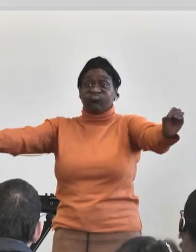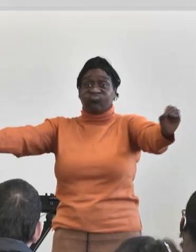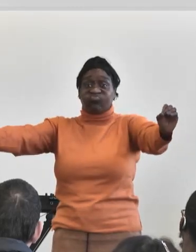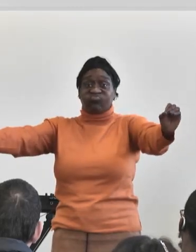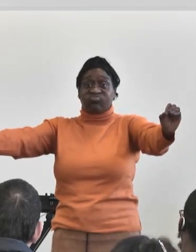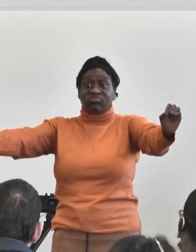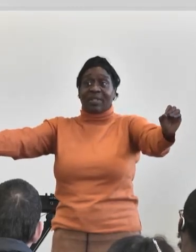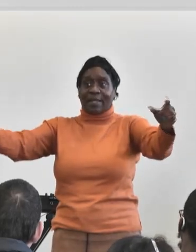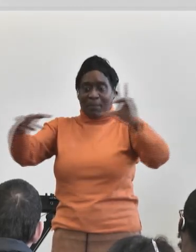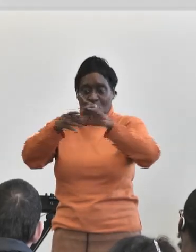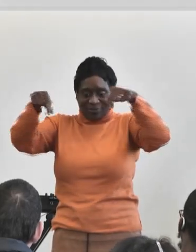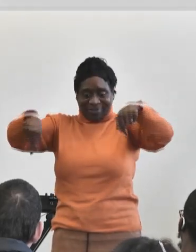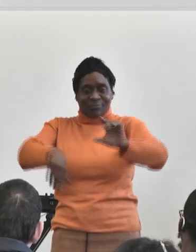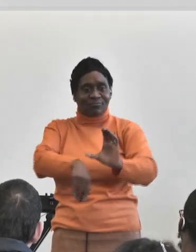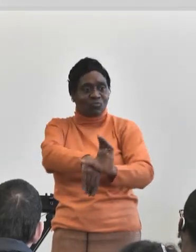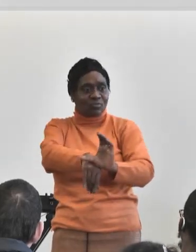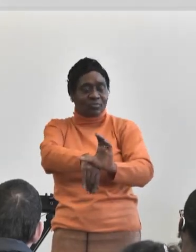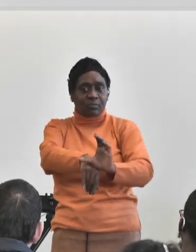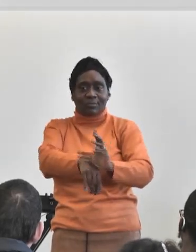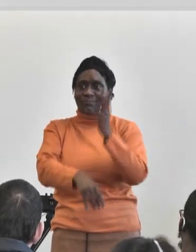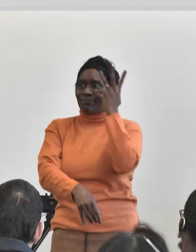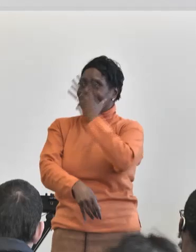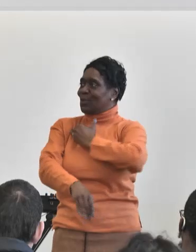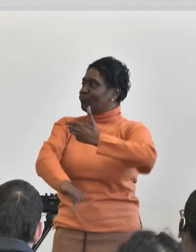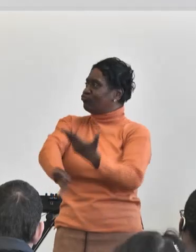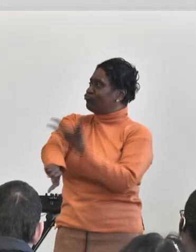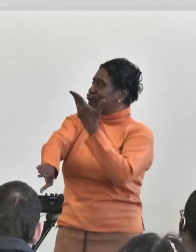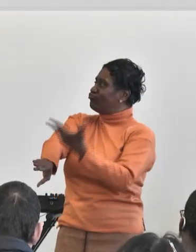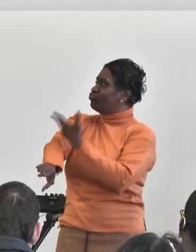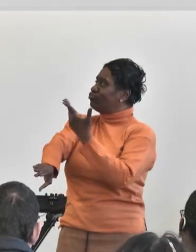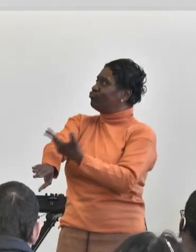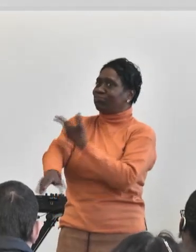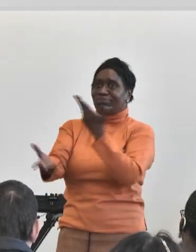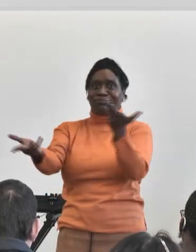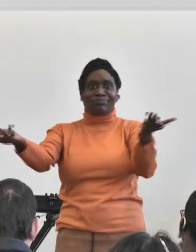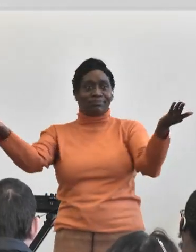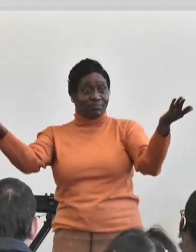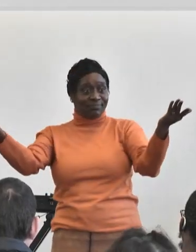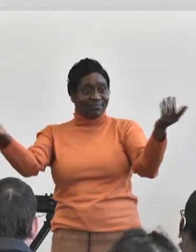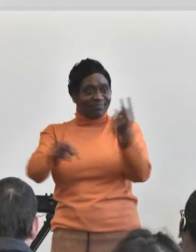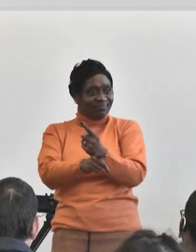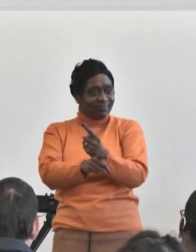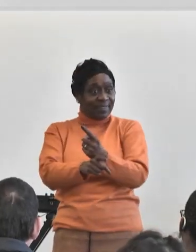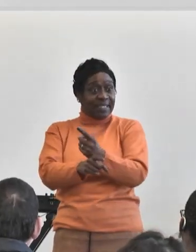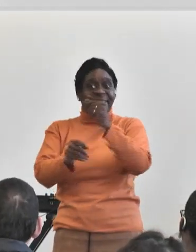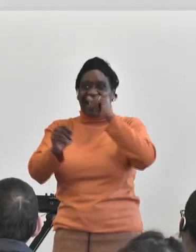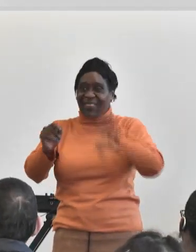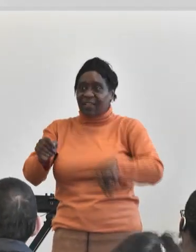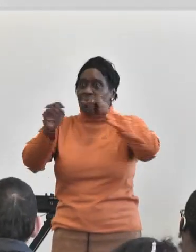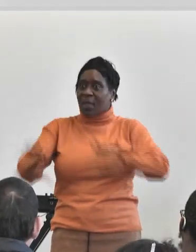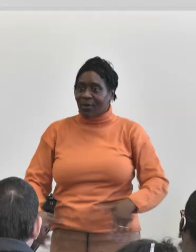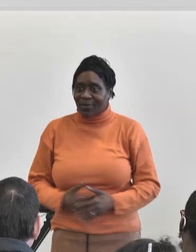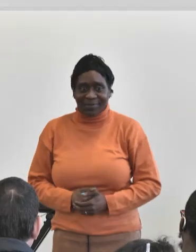belongs to this church. Pertenece a la iglesia. It's beautifully renovated. Es muy precisamente renovado. And it's a miracle. Y es un